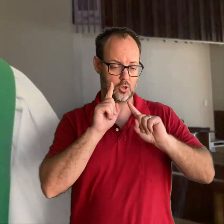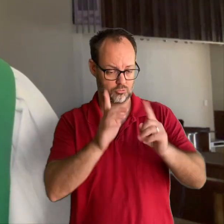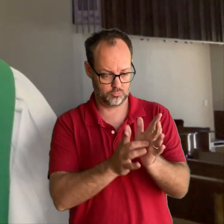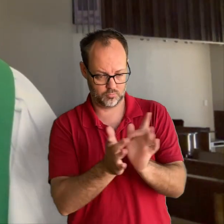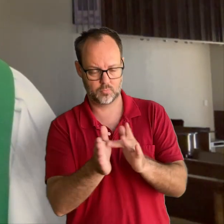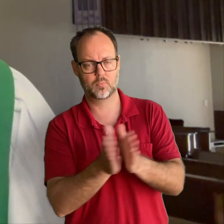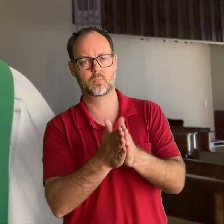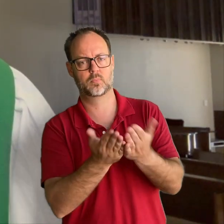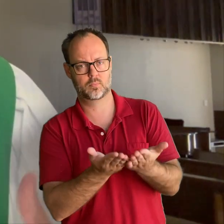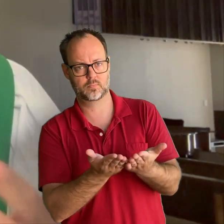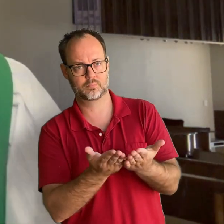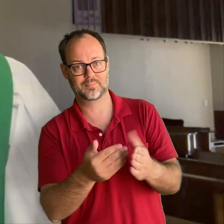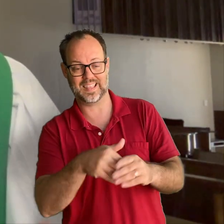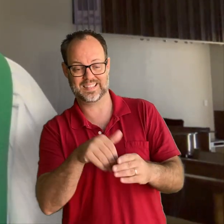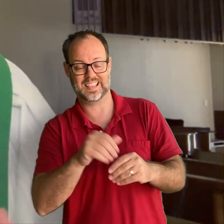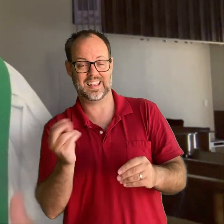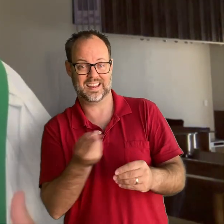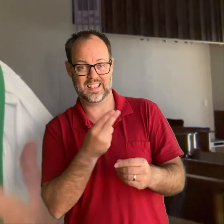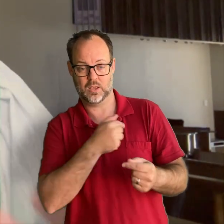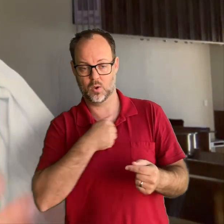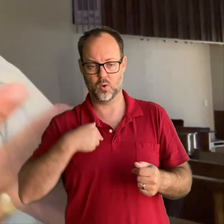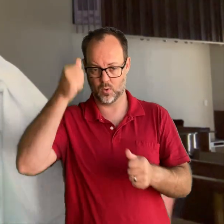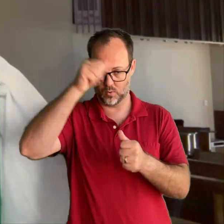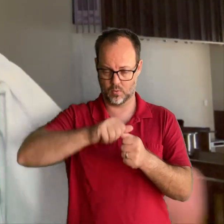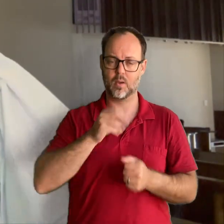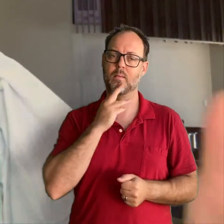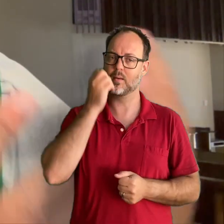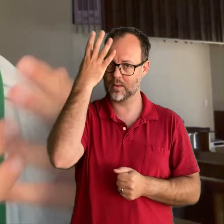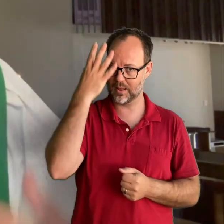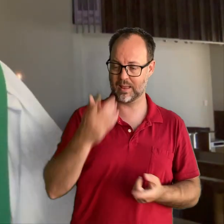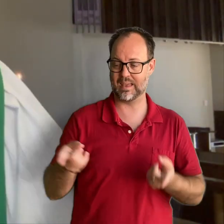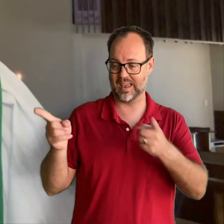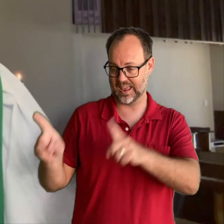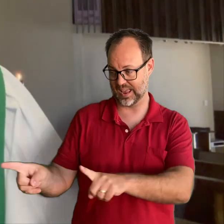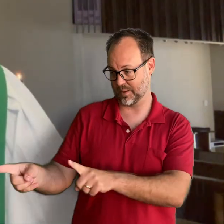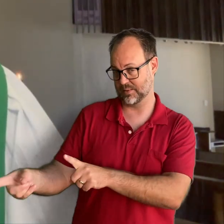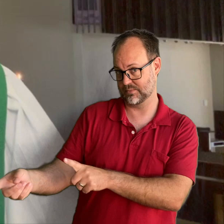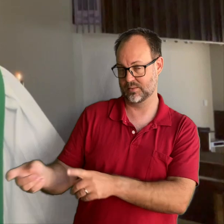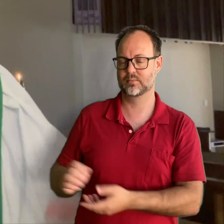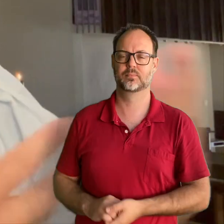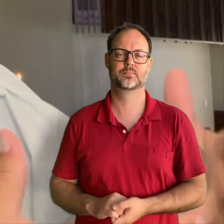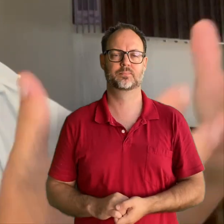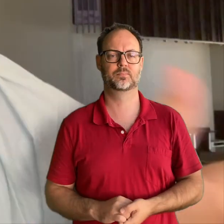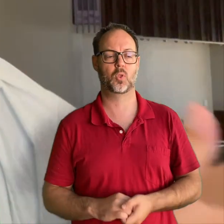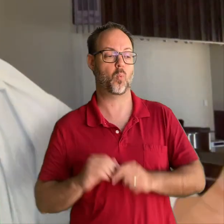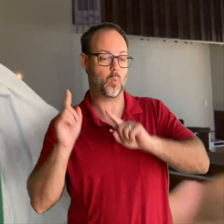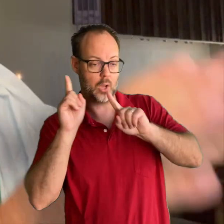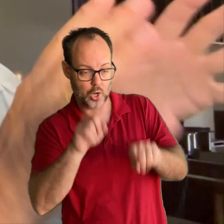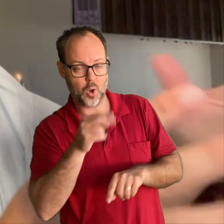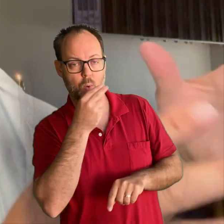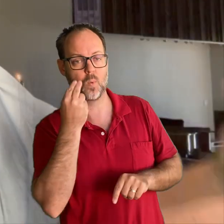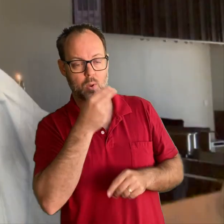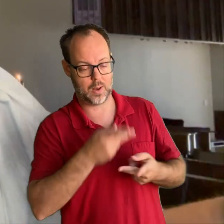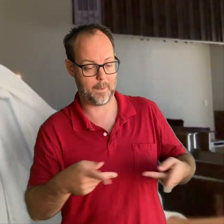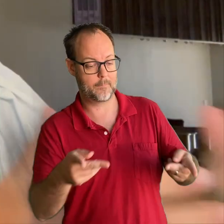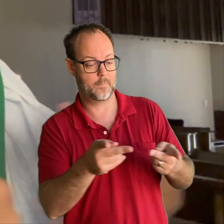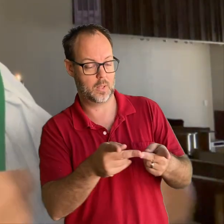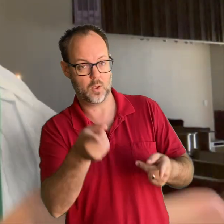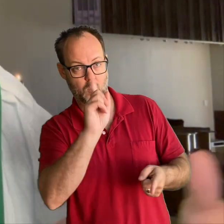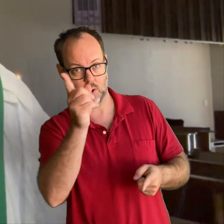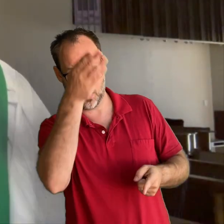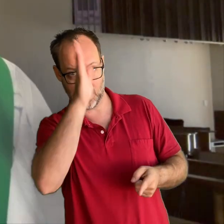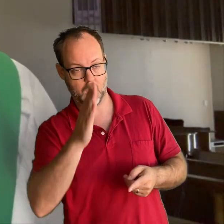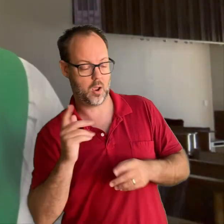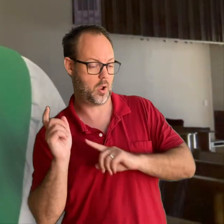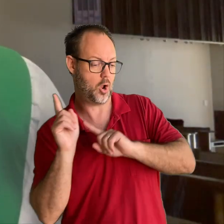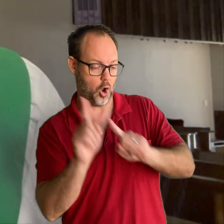Scripture. It's outside of us. We remember our baptism. It was done to us. We go to Holy Communion. It's a place where